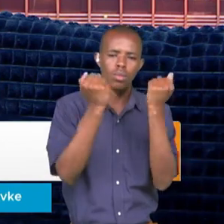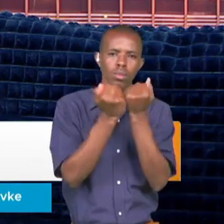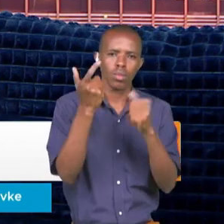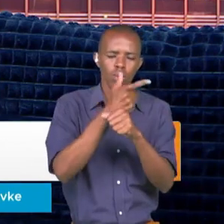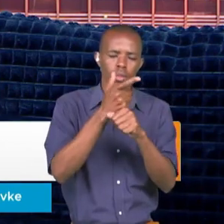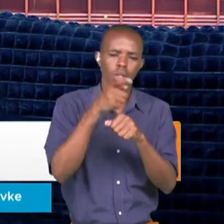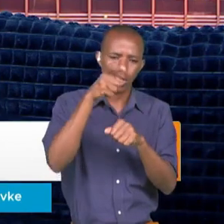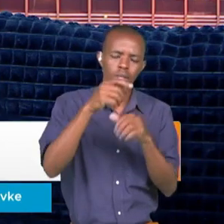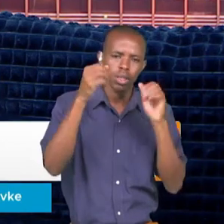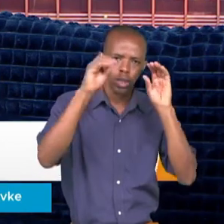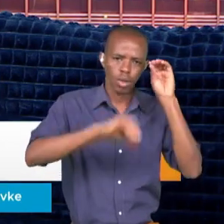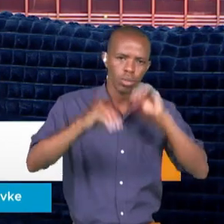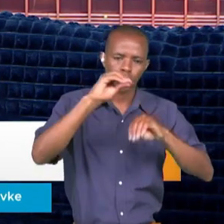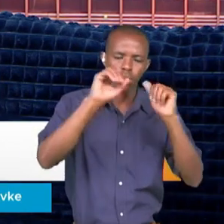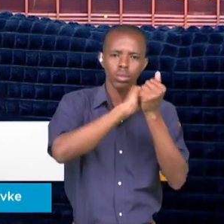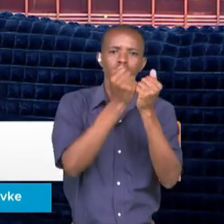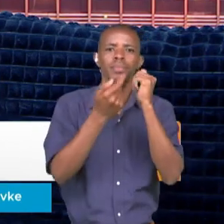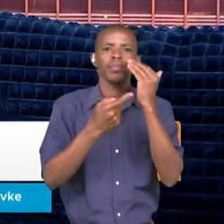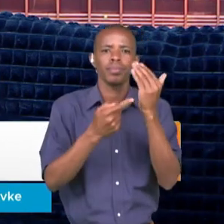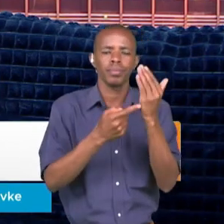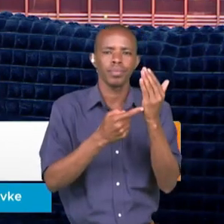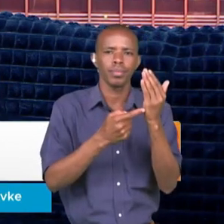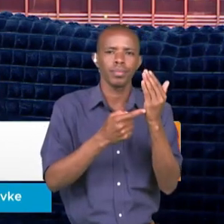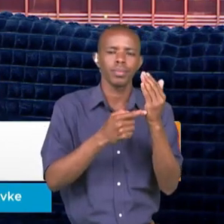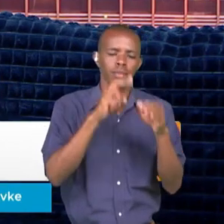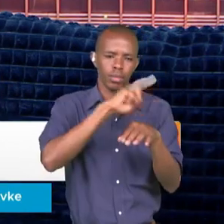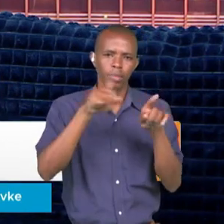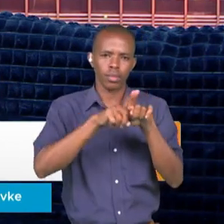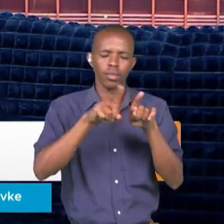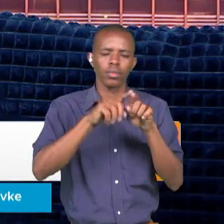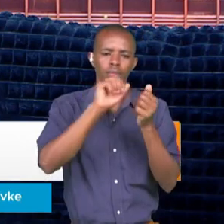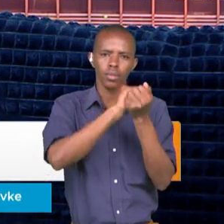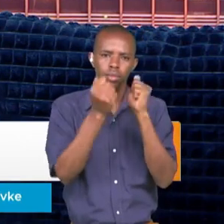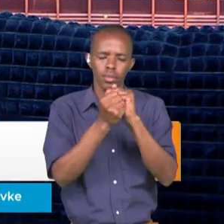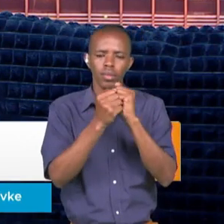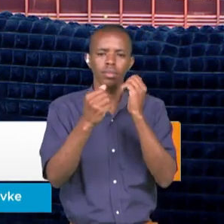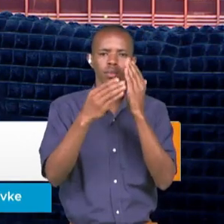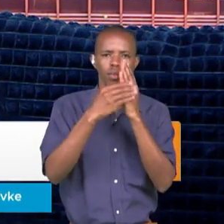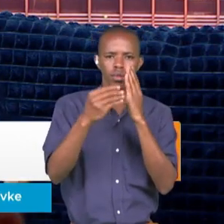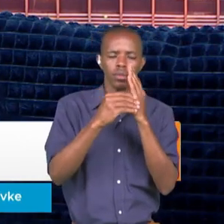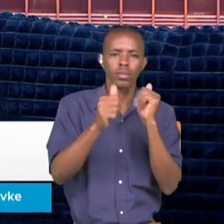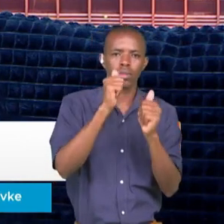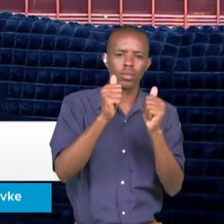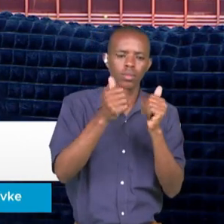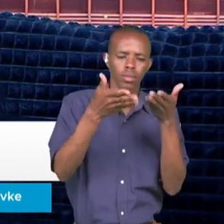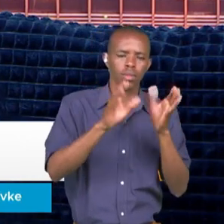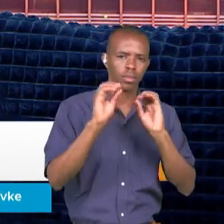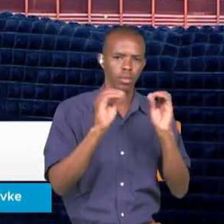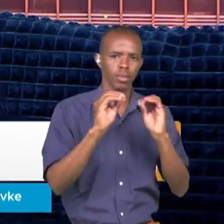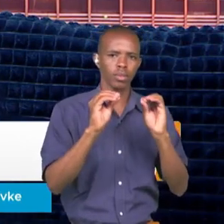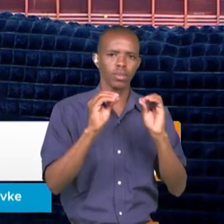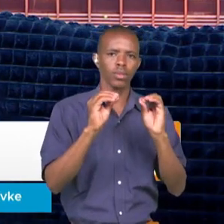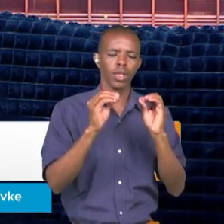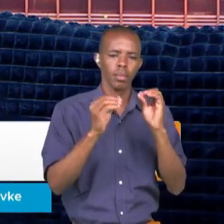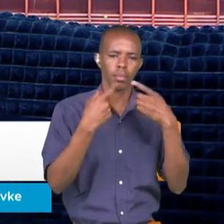be contributed to changes in technology. Mm-hmm. Attitudes are also changing. Yeah. There are careers which were non-existent, and they